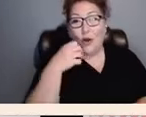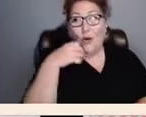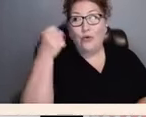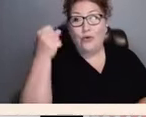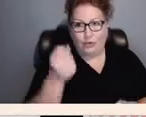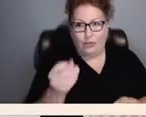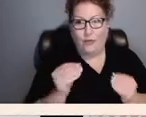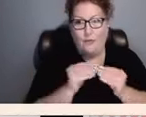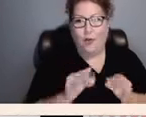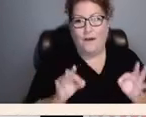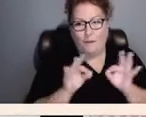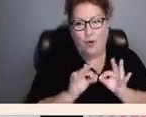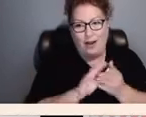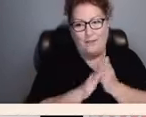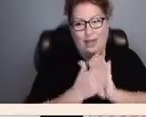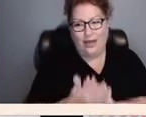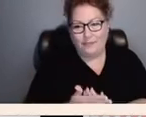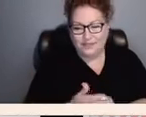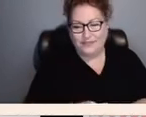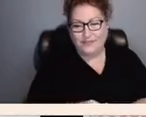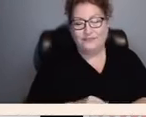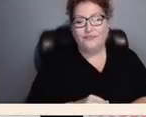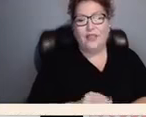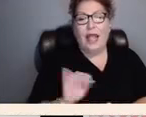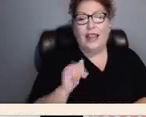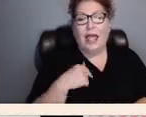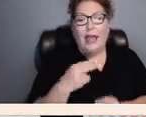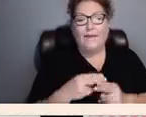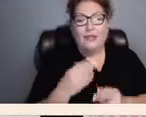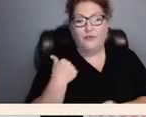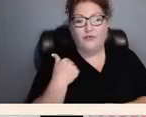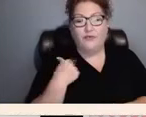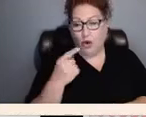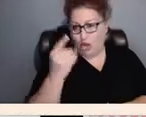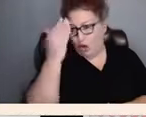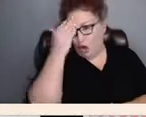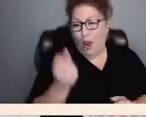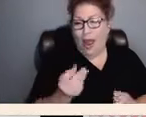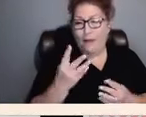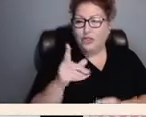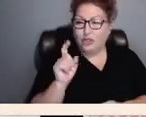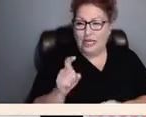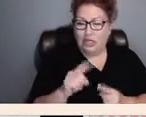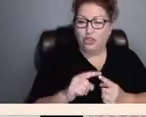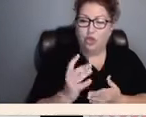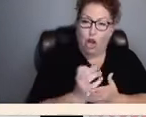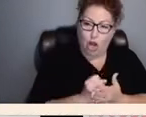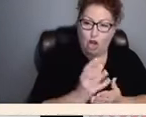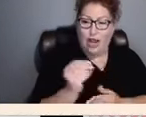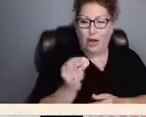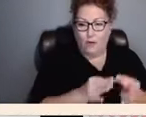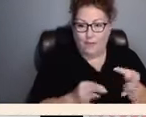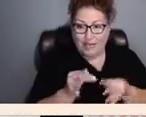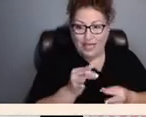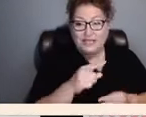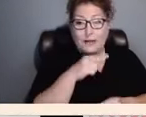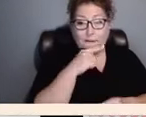becomes. And then, as I kind of mentioned before, do you know how much you need to earn and replace the public benefits that